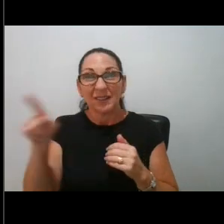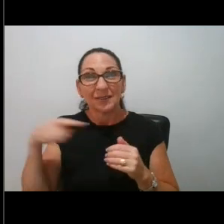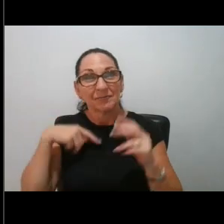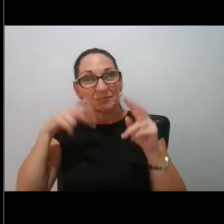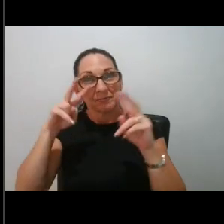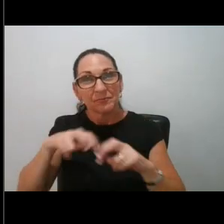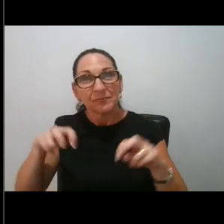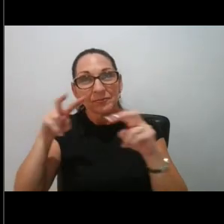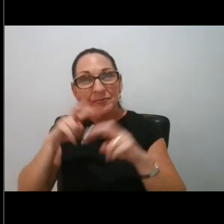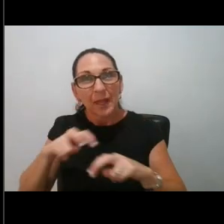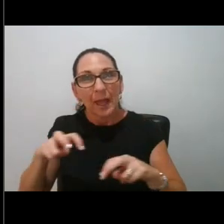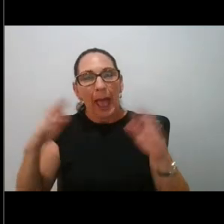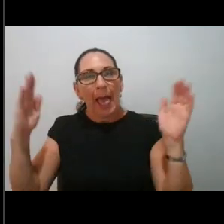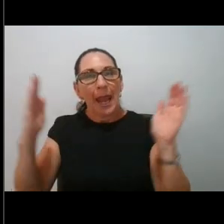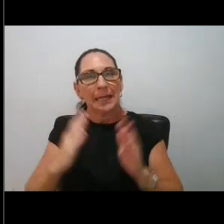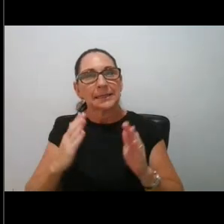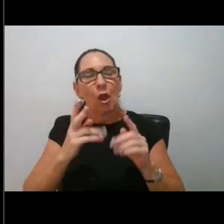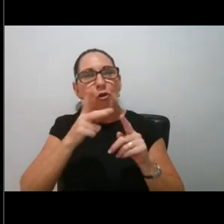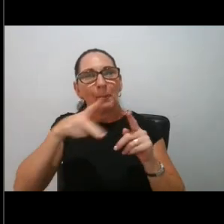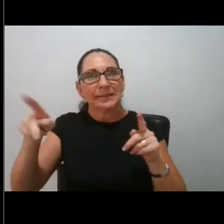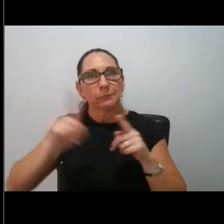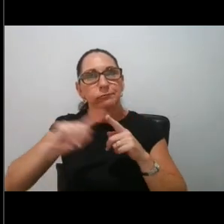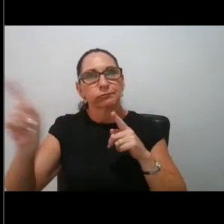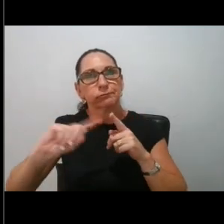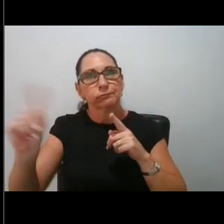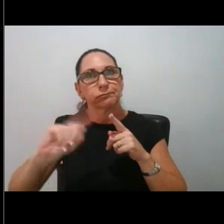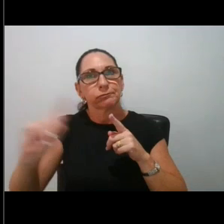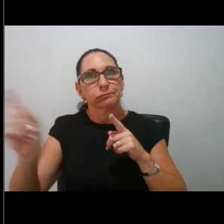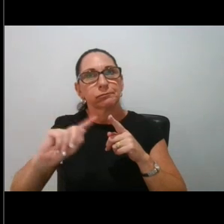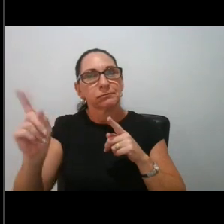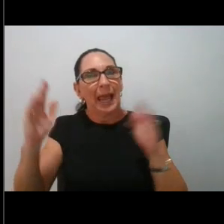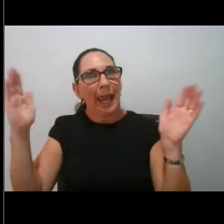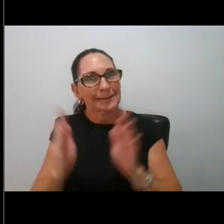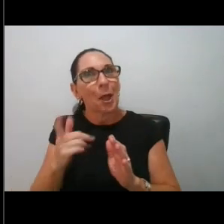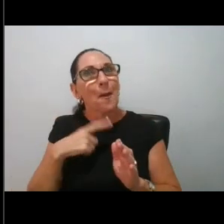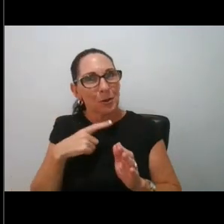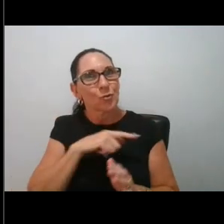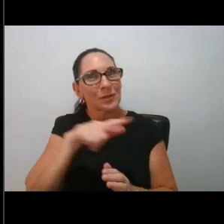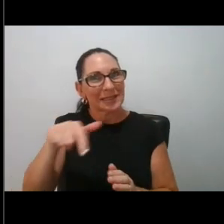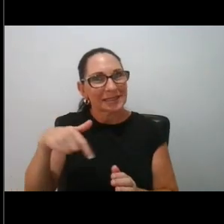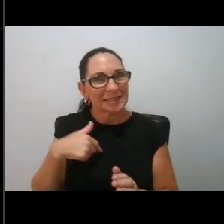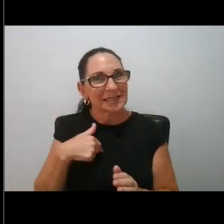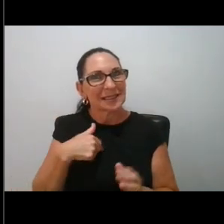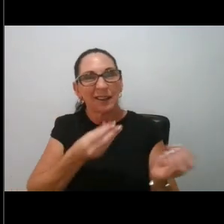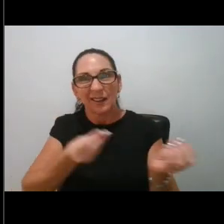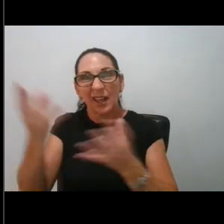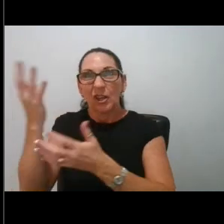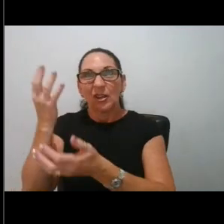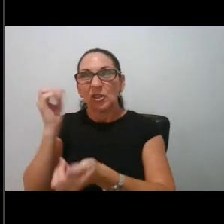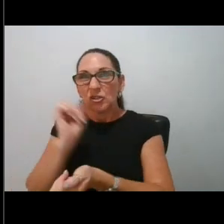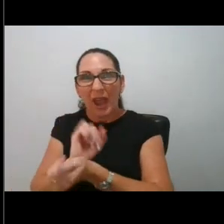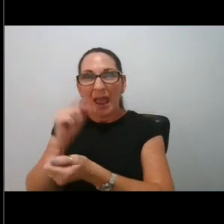recidivism associated with restorative justice processes. Catherine.